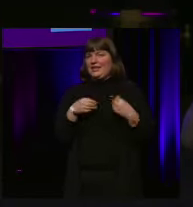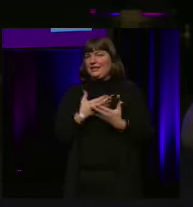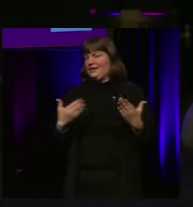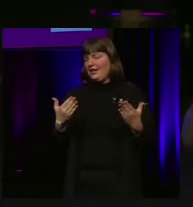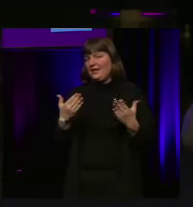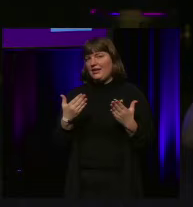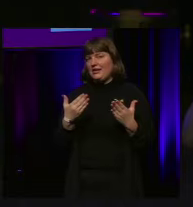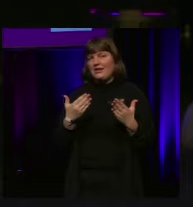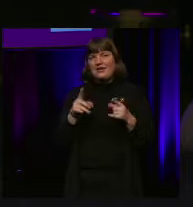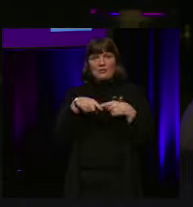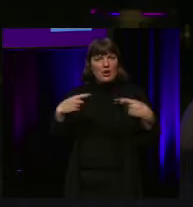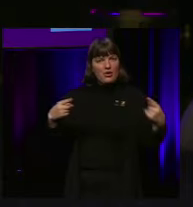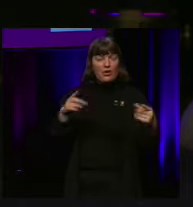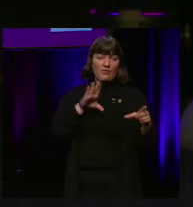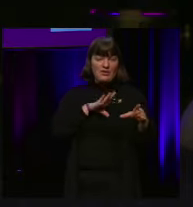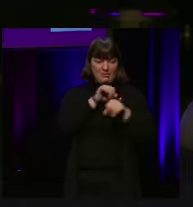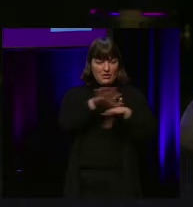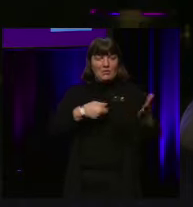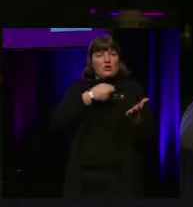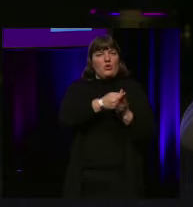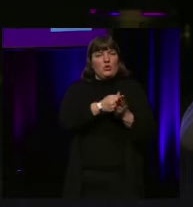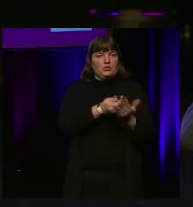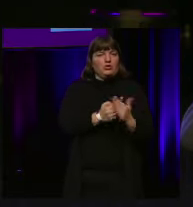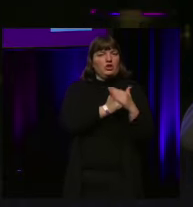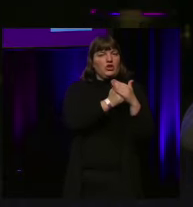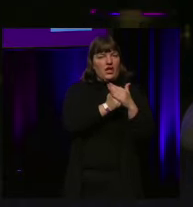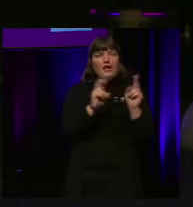even if there is a majority decision behind that.